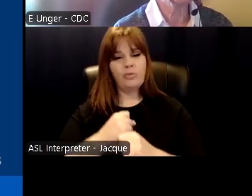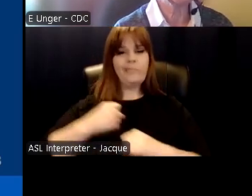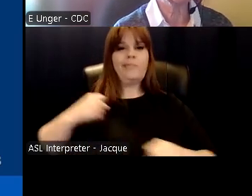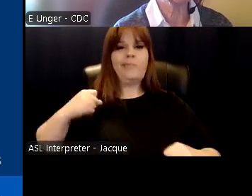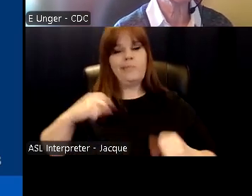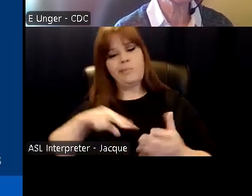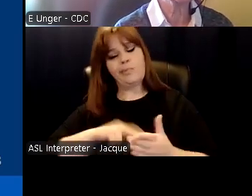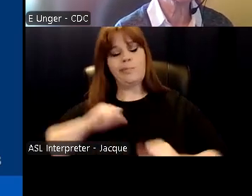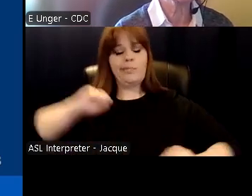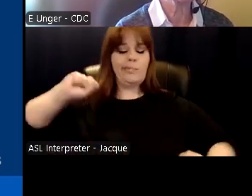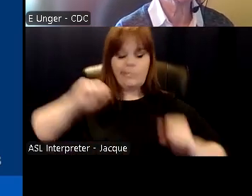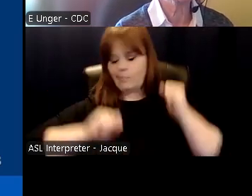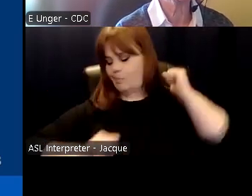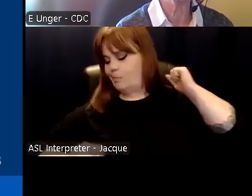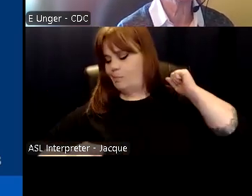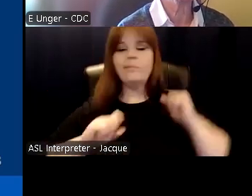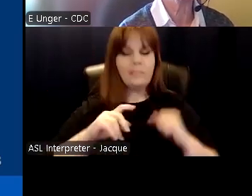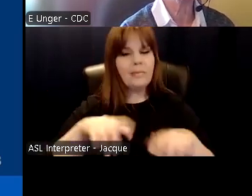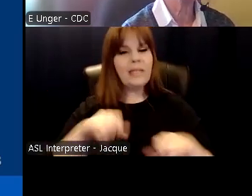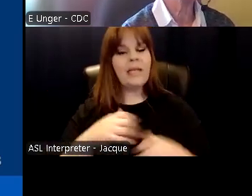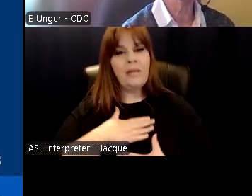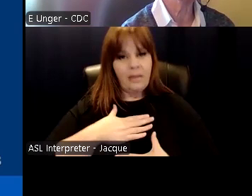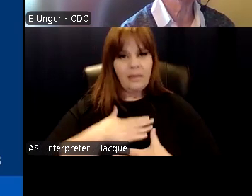and just take a little breather.